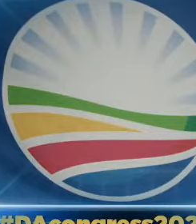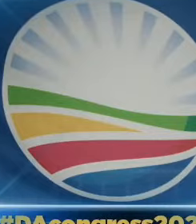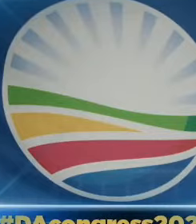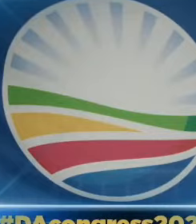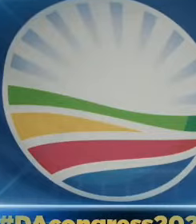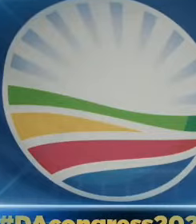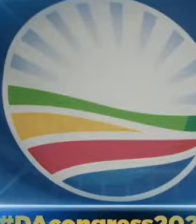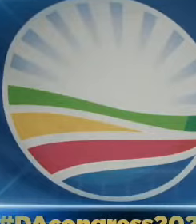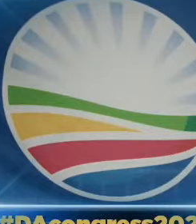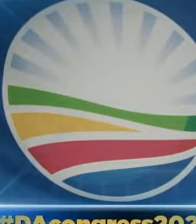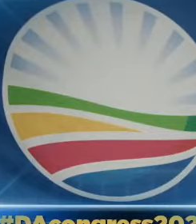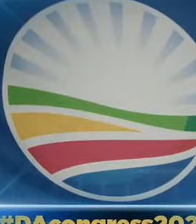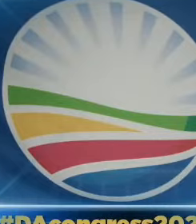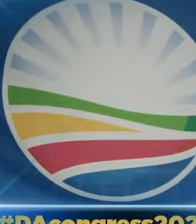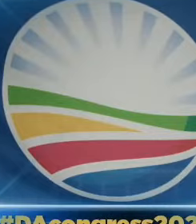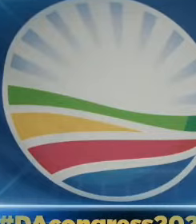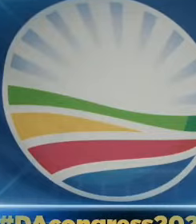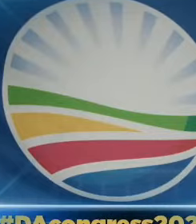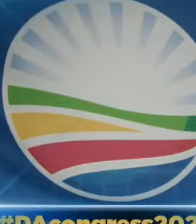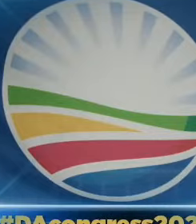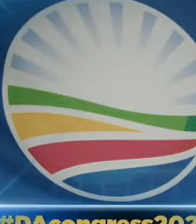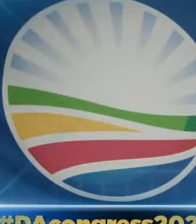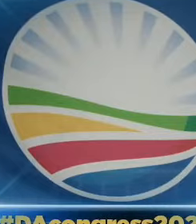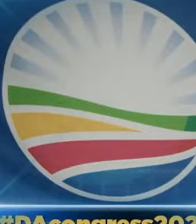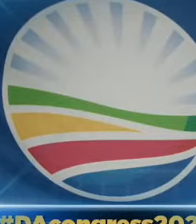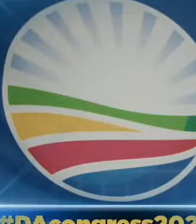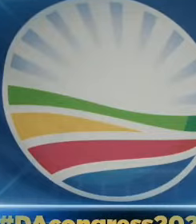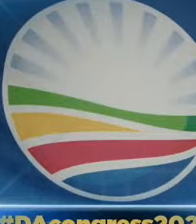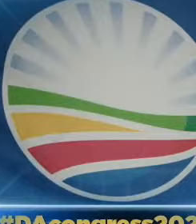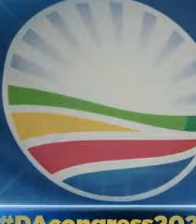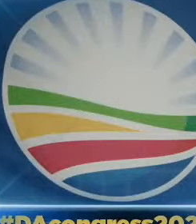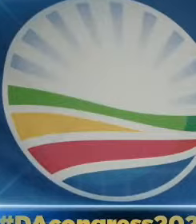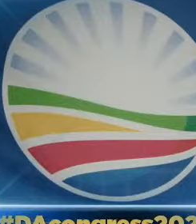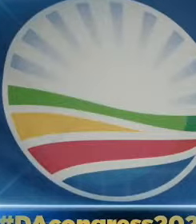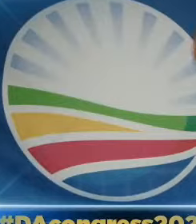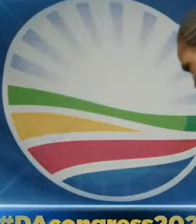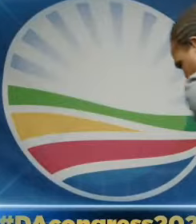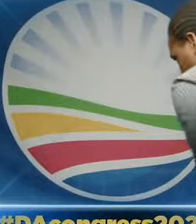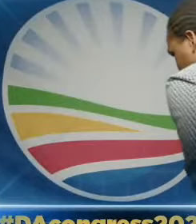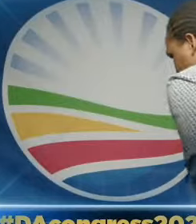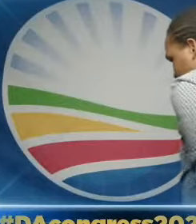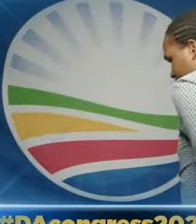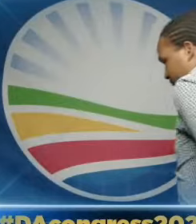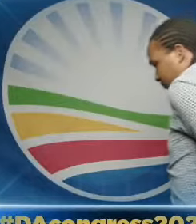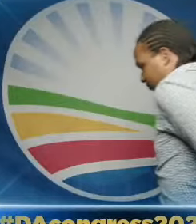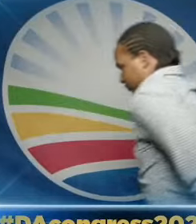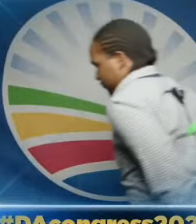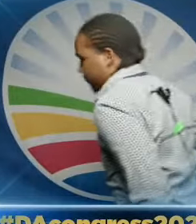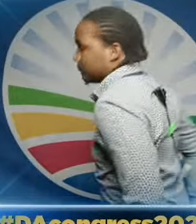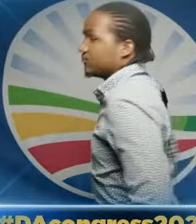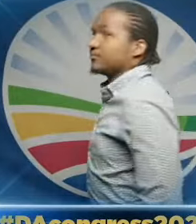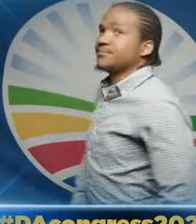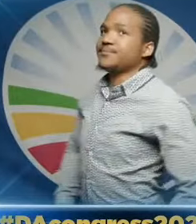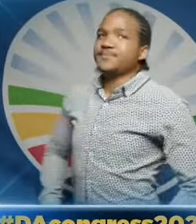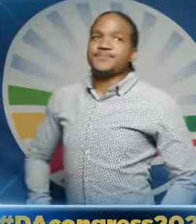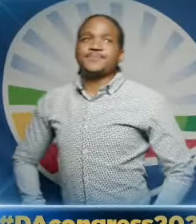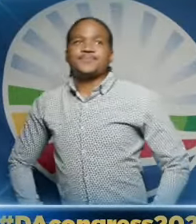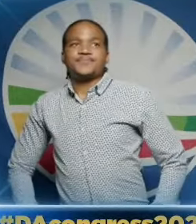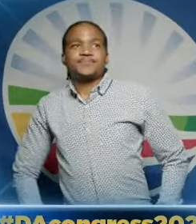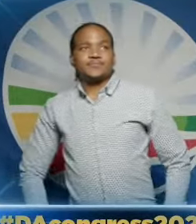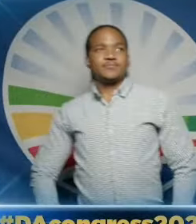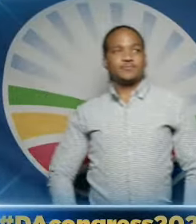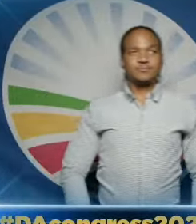Democratic Alliance. But first, to brief you on the voting and lead us into the federal leader